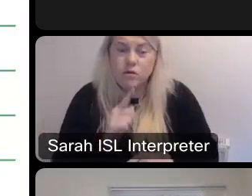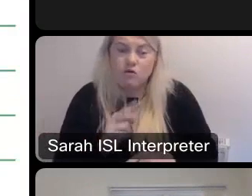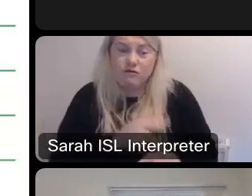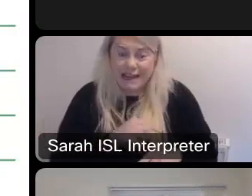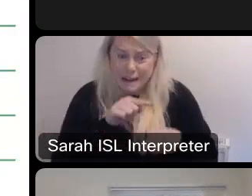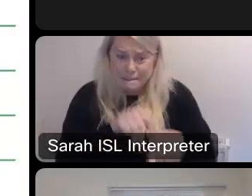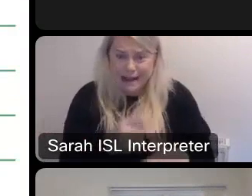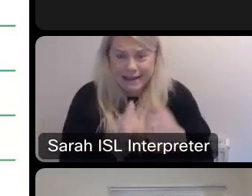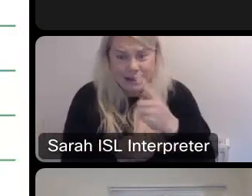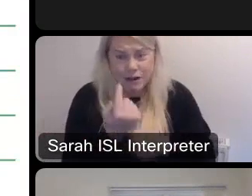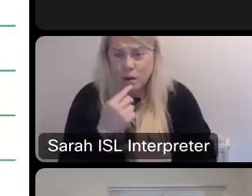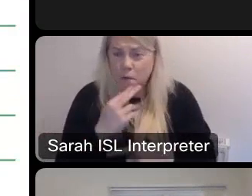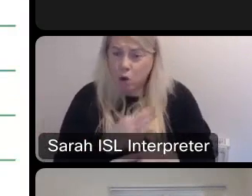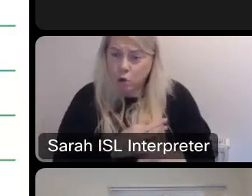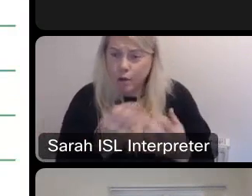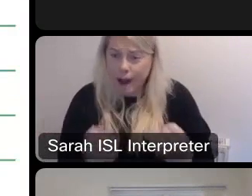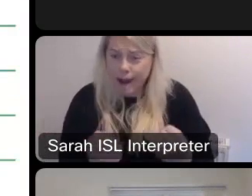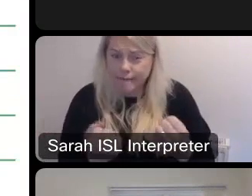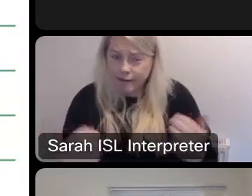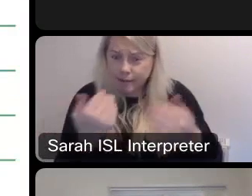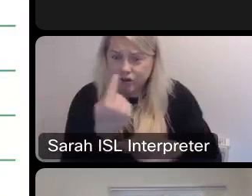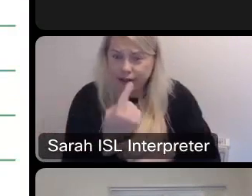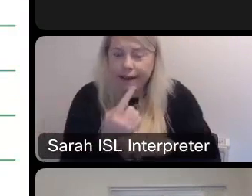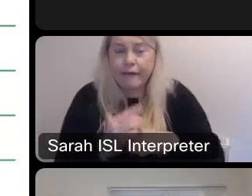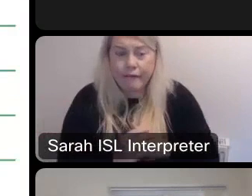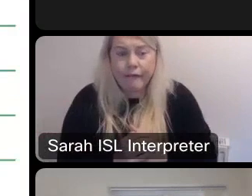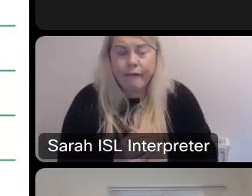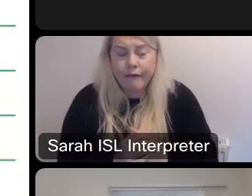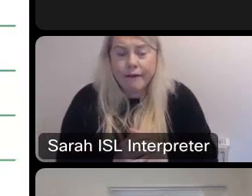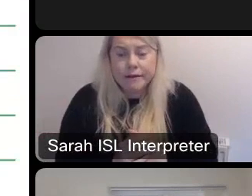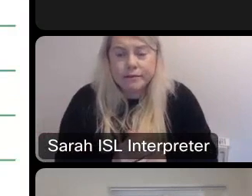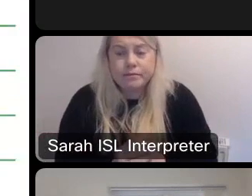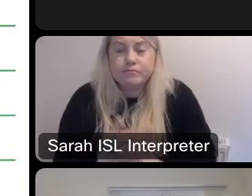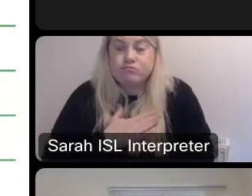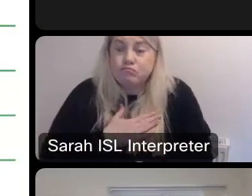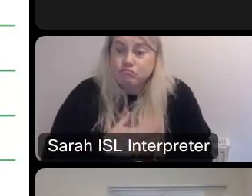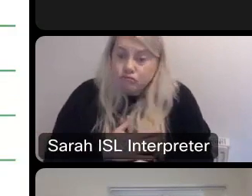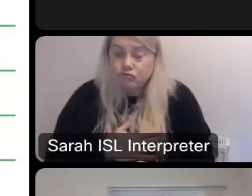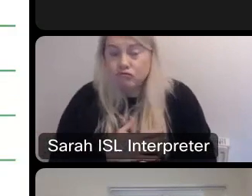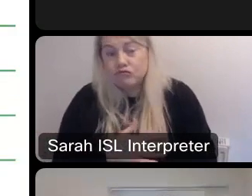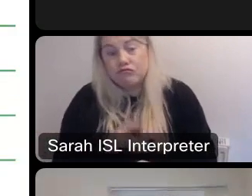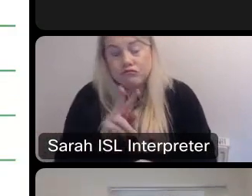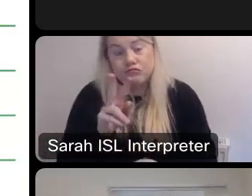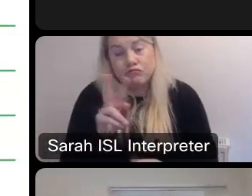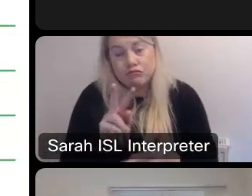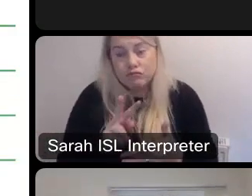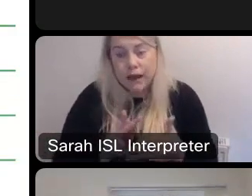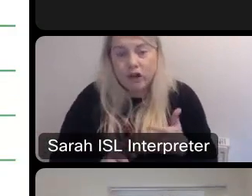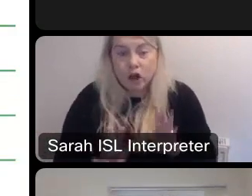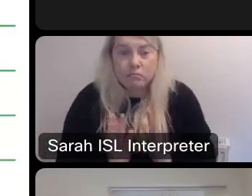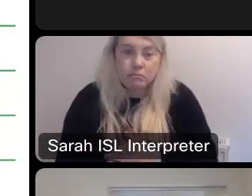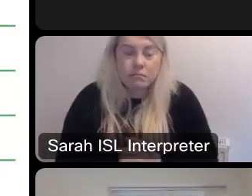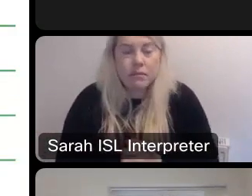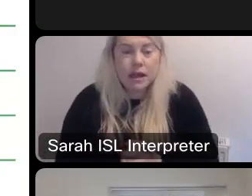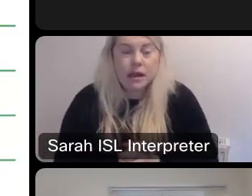no harm to have it there for people just to be prompted, I think, as you go through it,